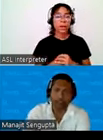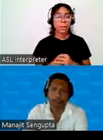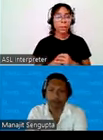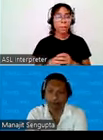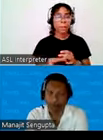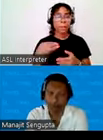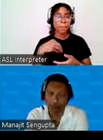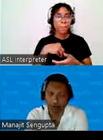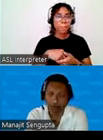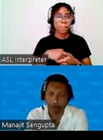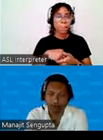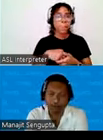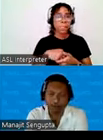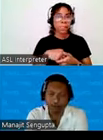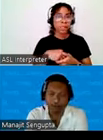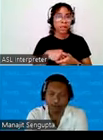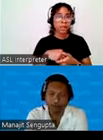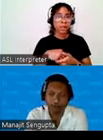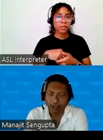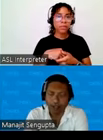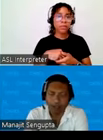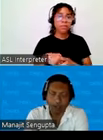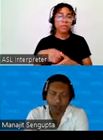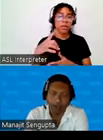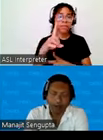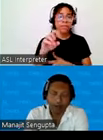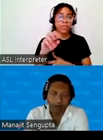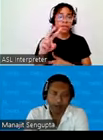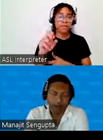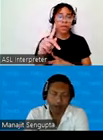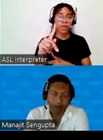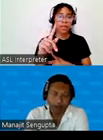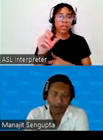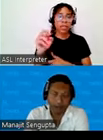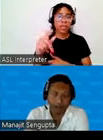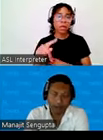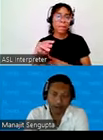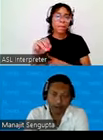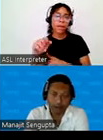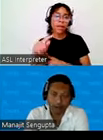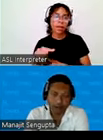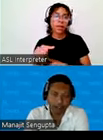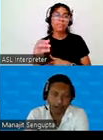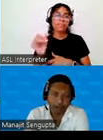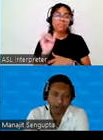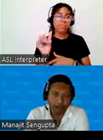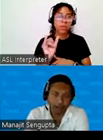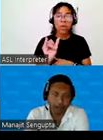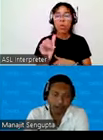which land is excluded from development. If a solar, sometimes it's the slope of the